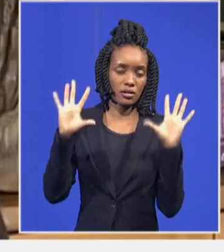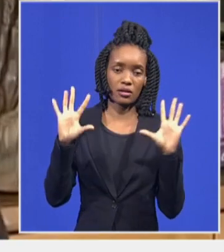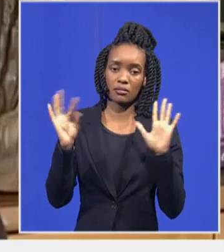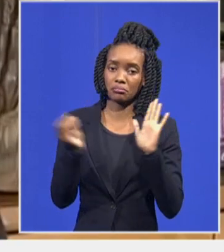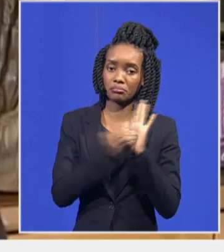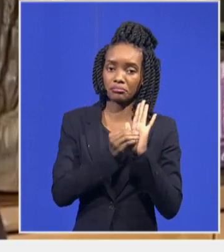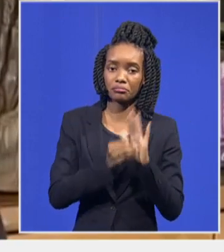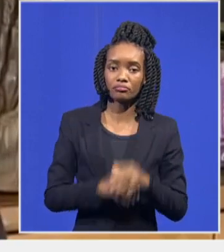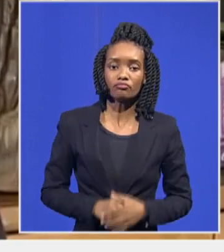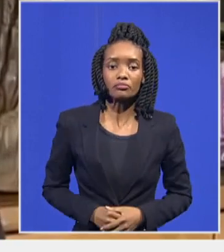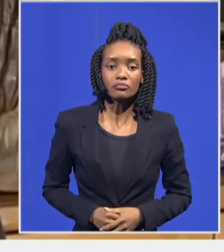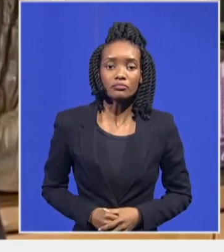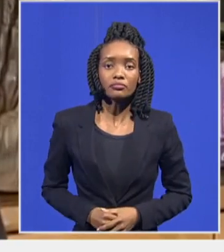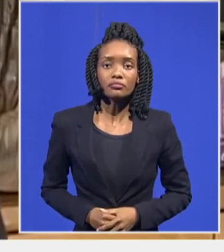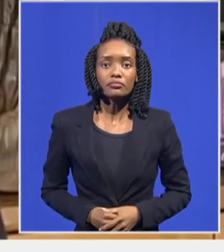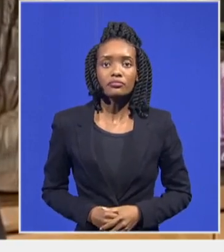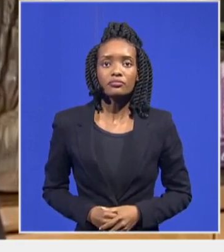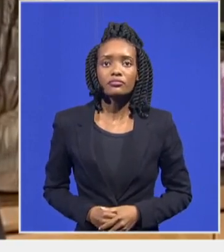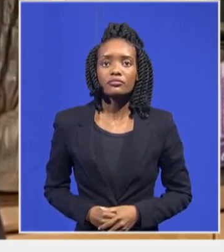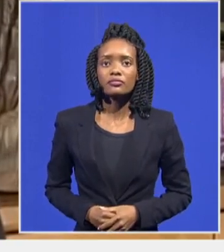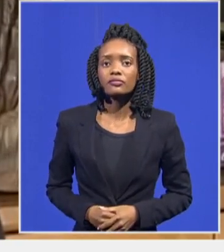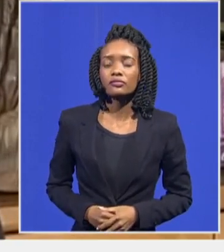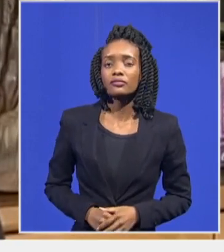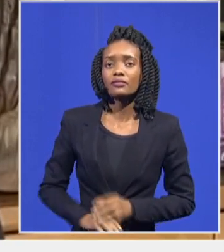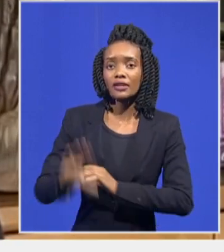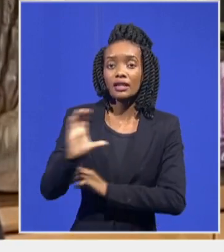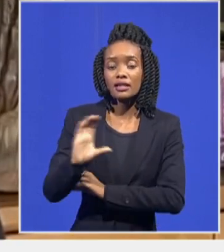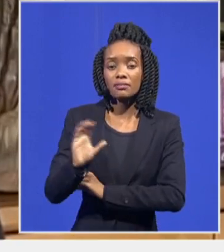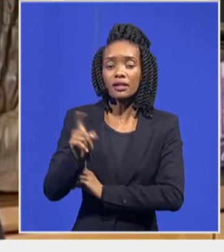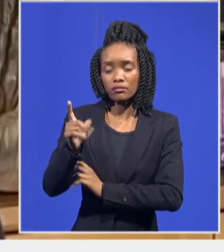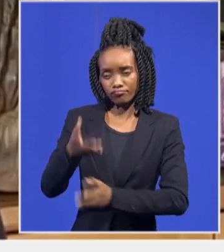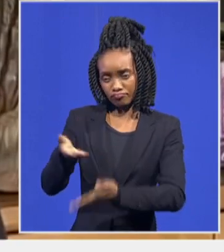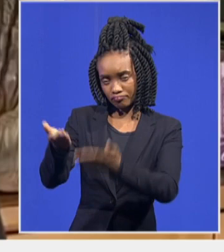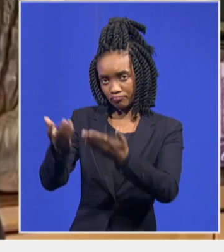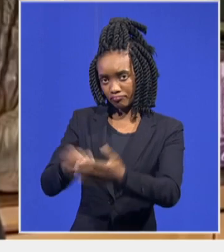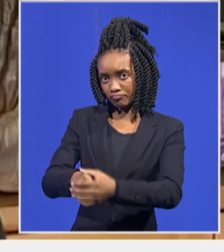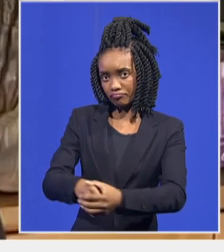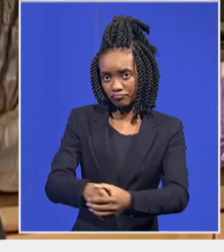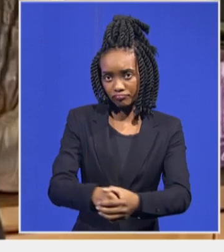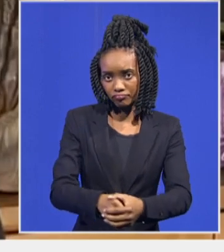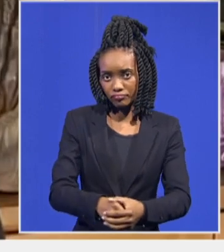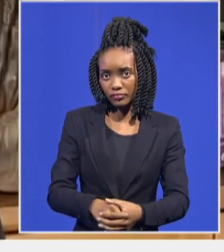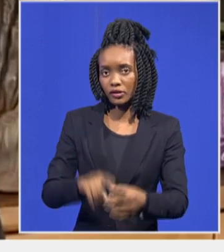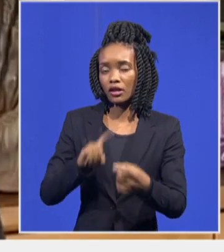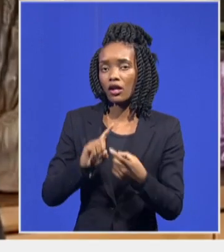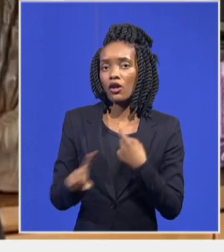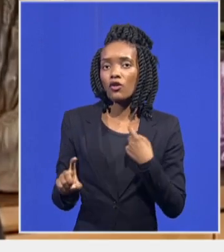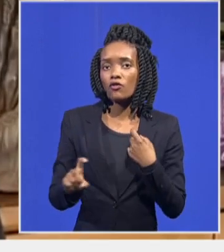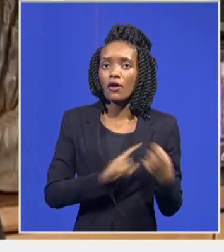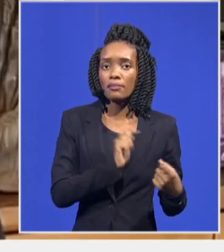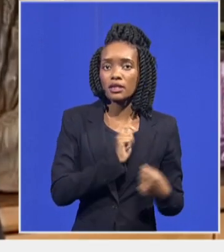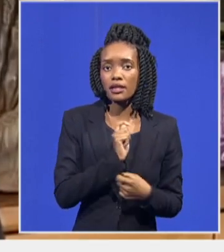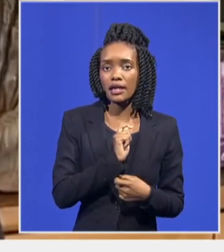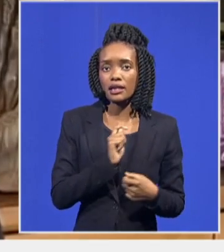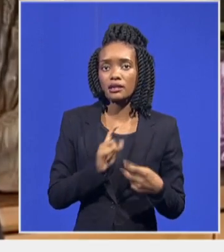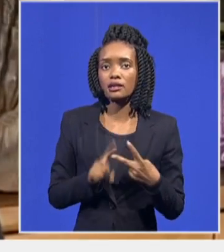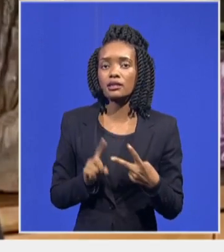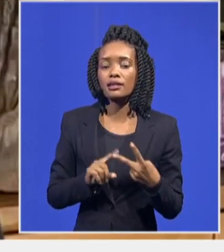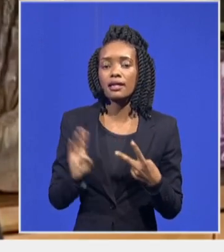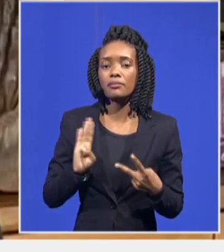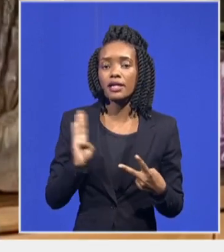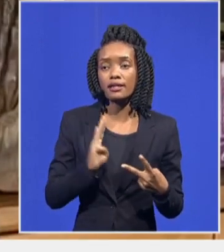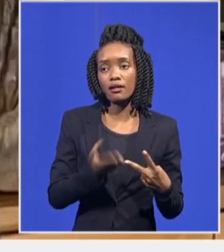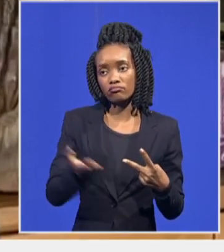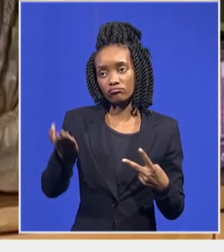the MTEF. Crispin, I'll leave the questions from Terence Kramer as well as Brenda Martin to